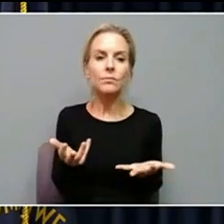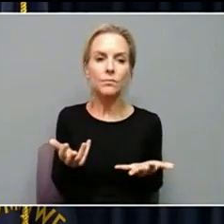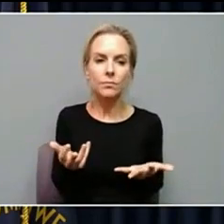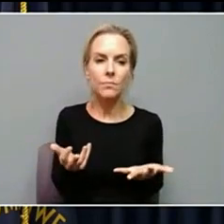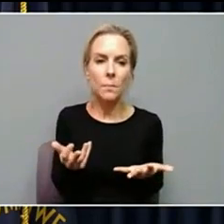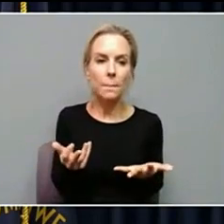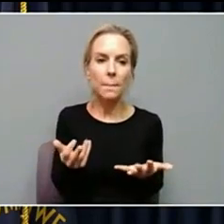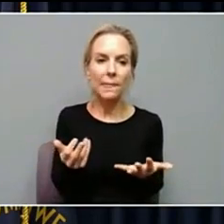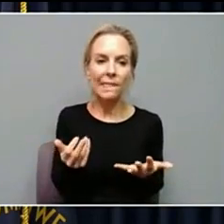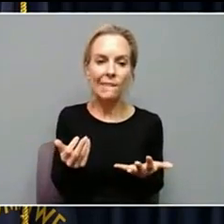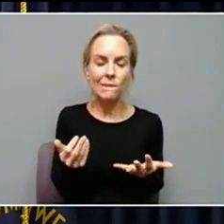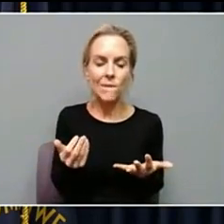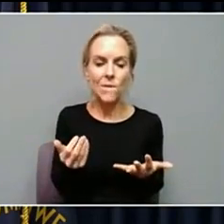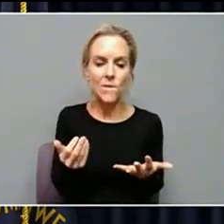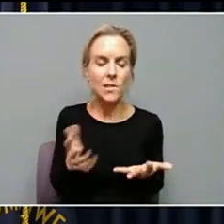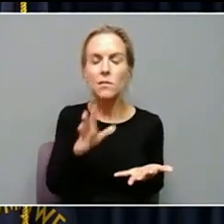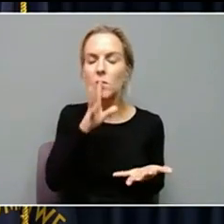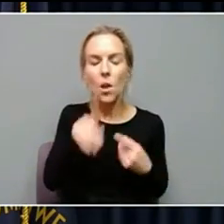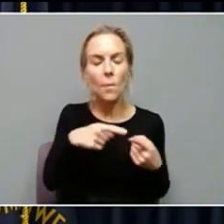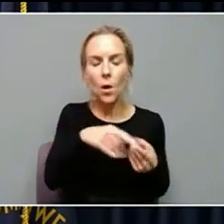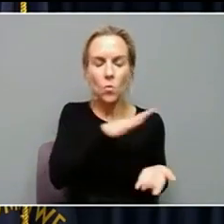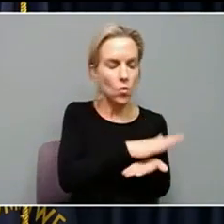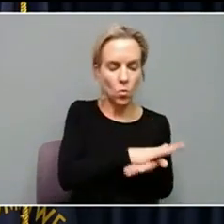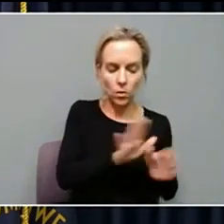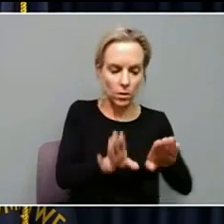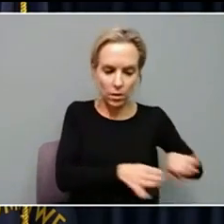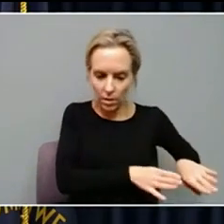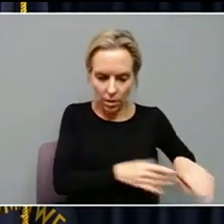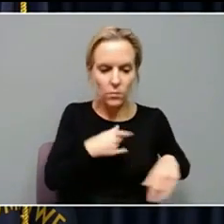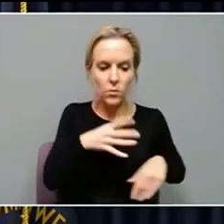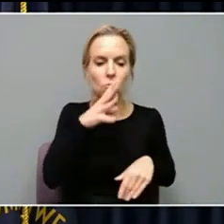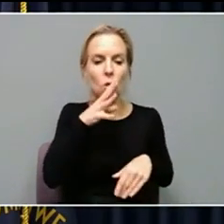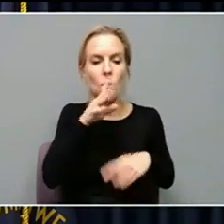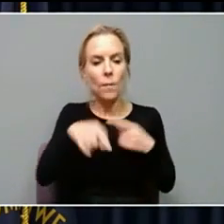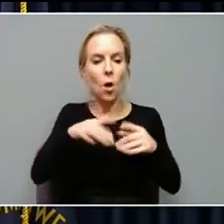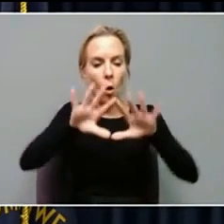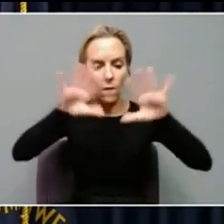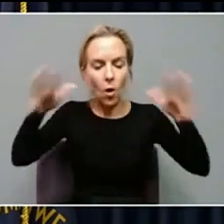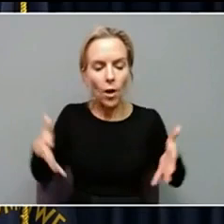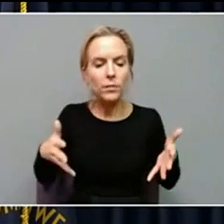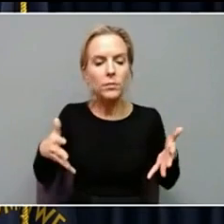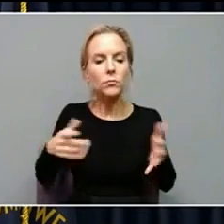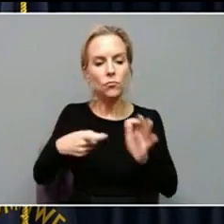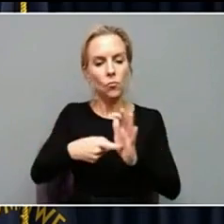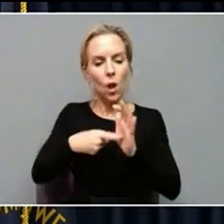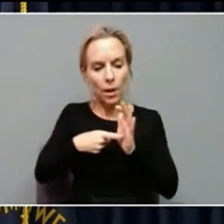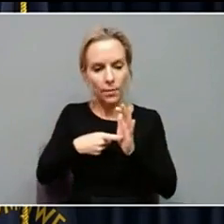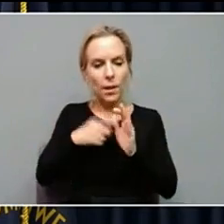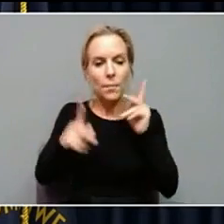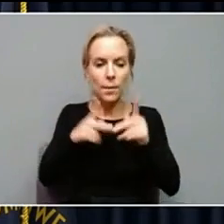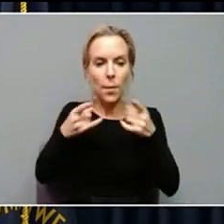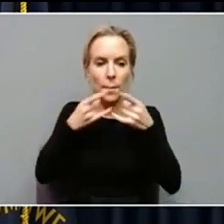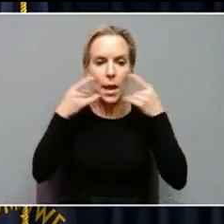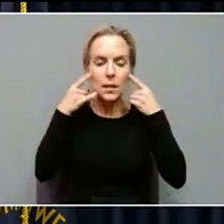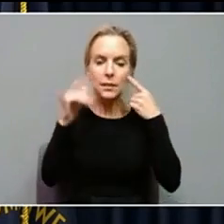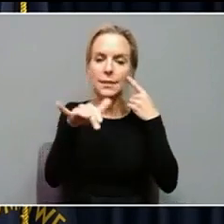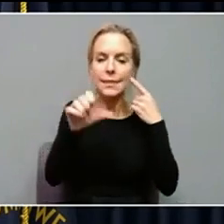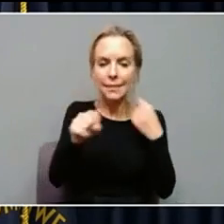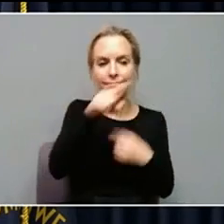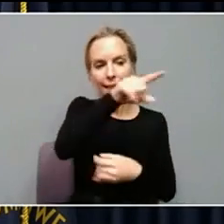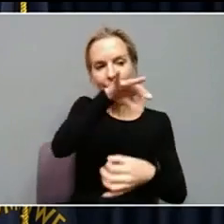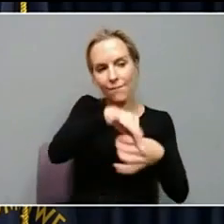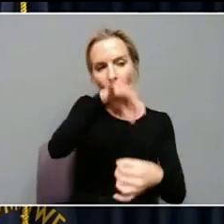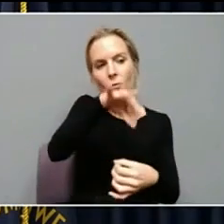for and I'm not talking about schools, I'm talking about the overall requirement that people wear masks. Yes, would take a